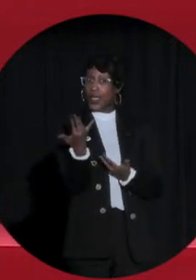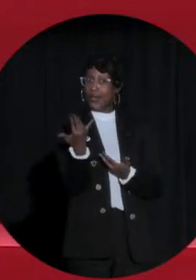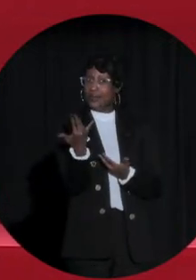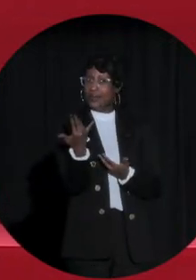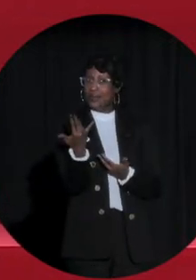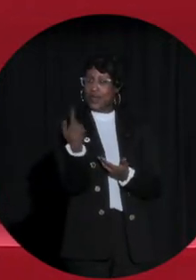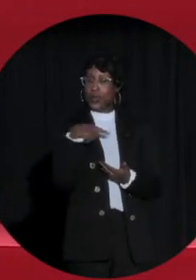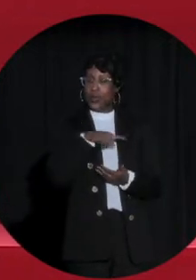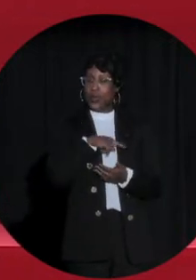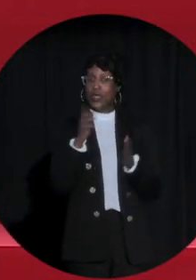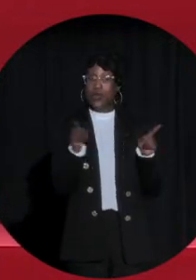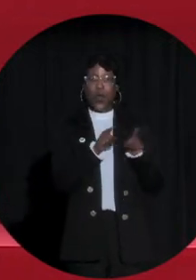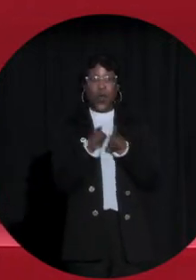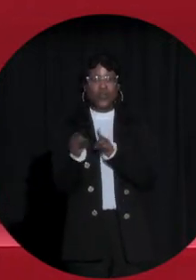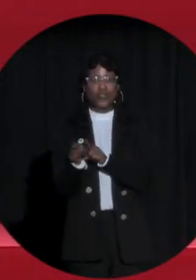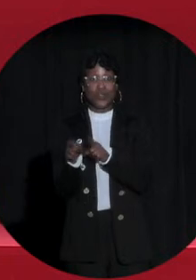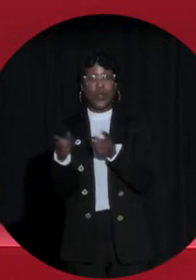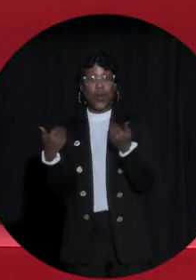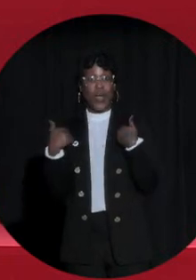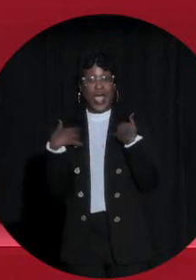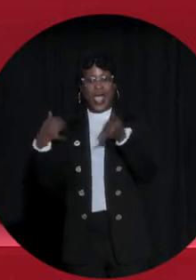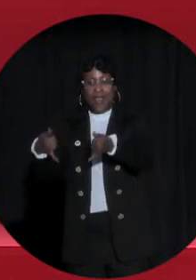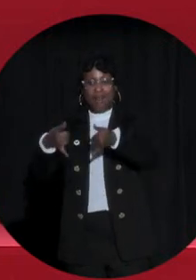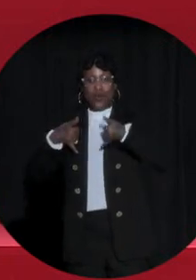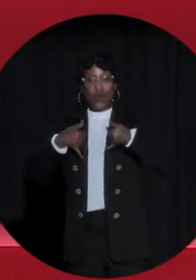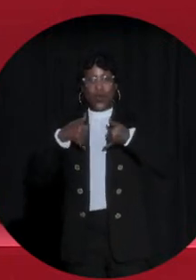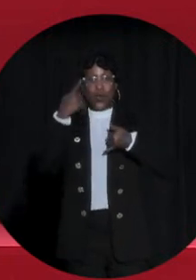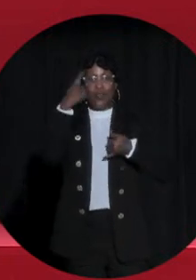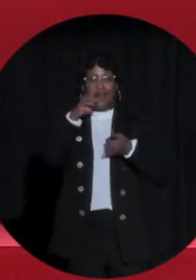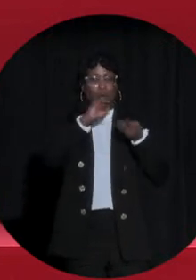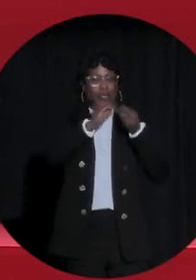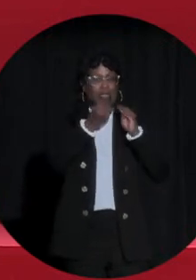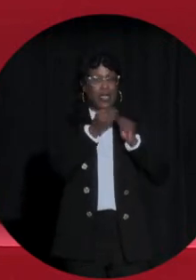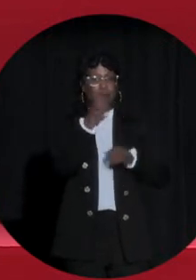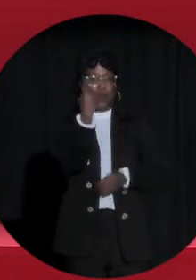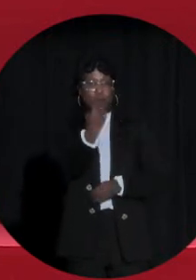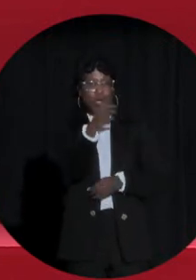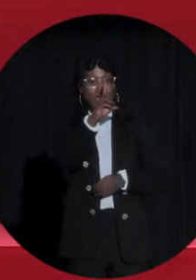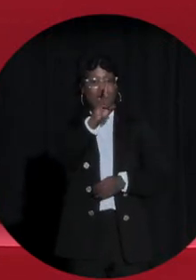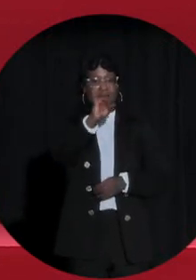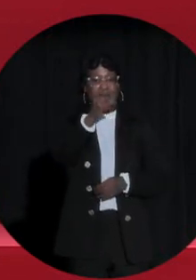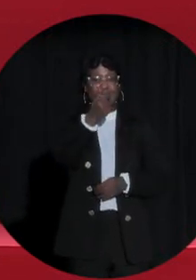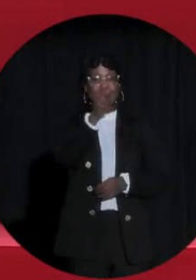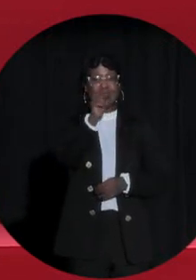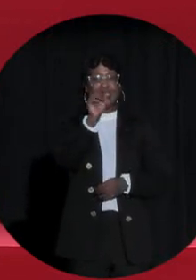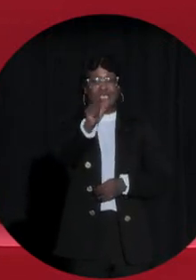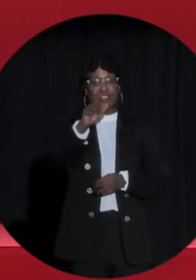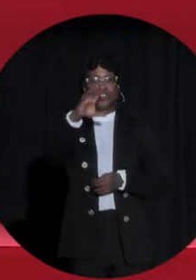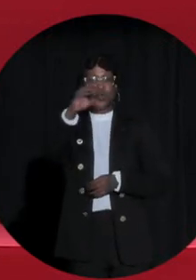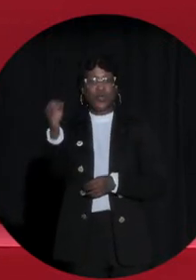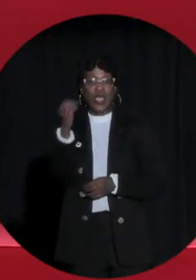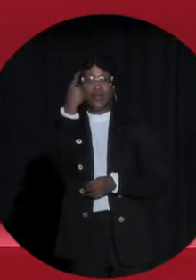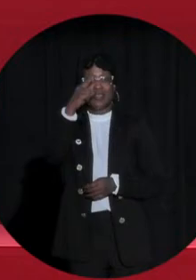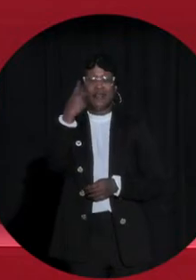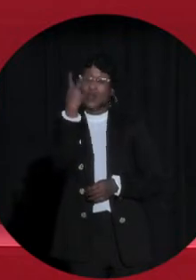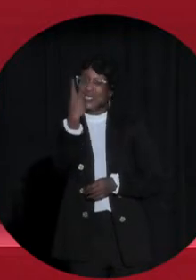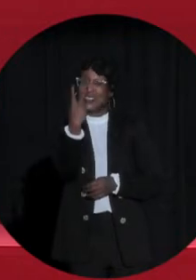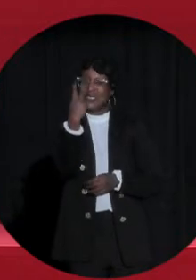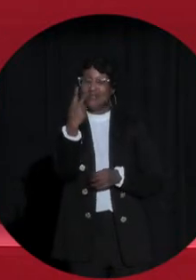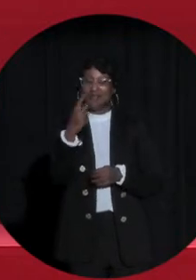we've been named the number one digital county in the United States for the second year in a row.